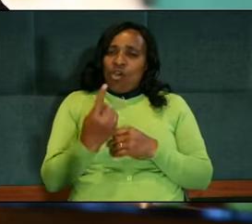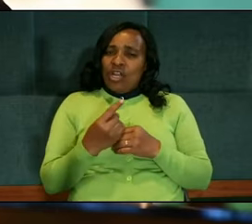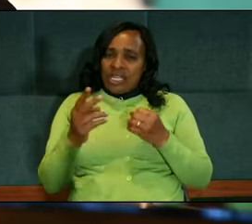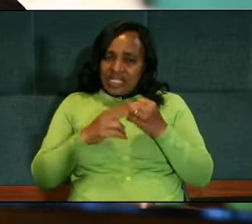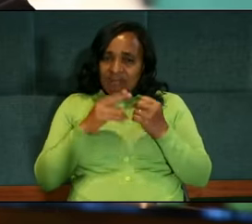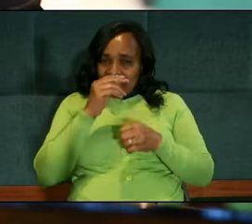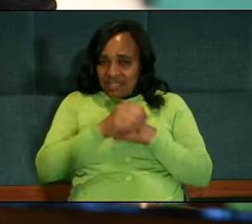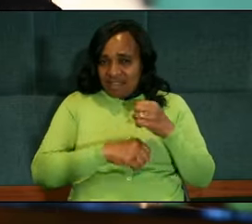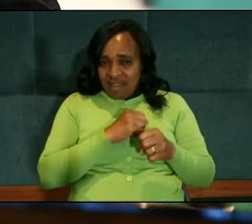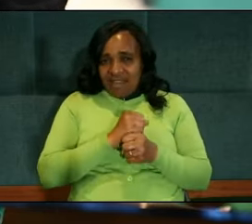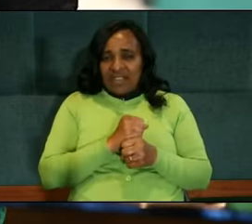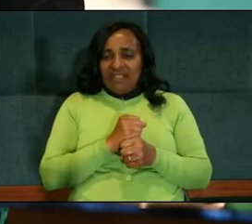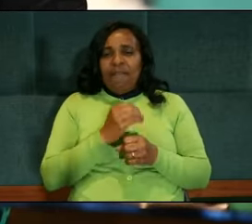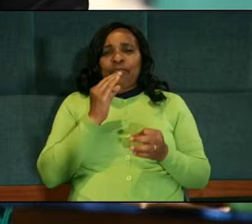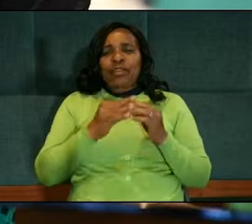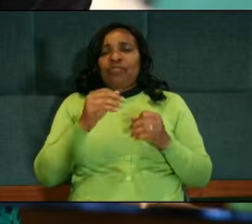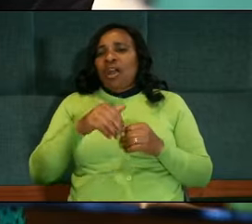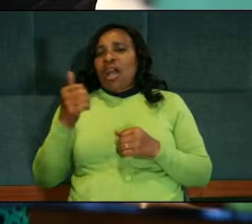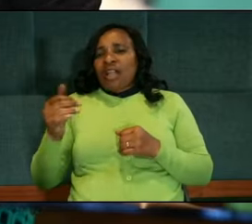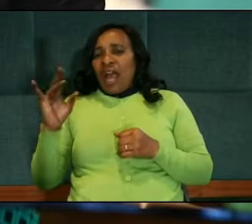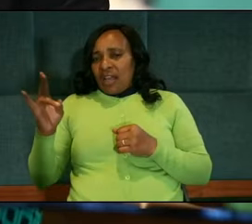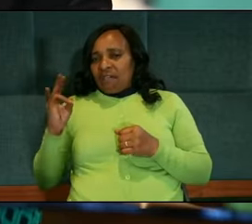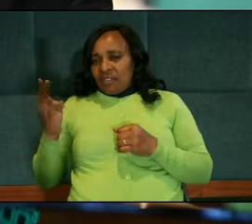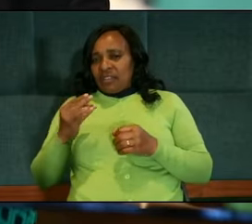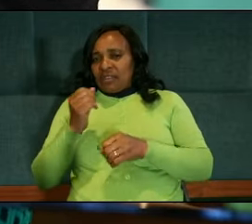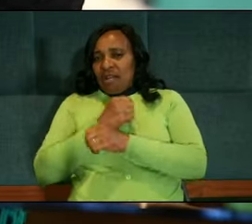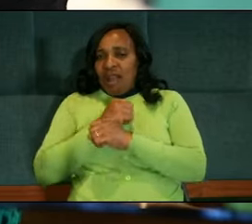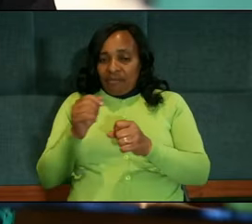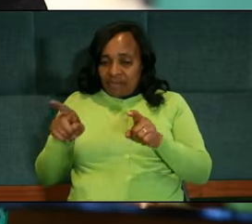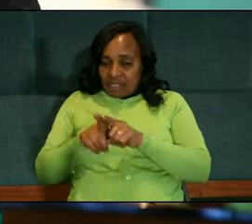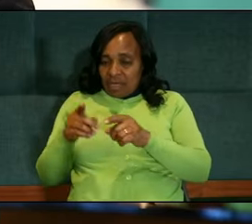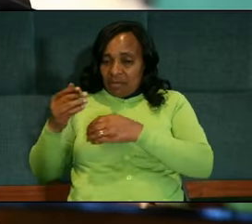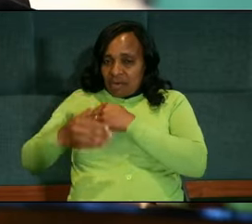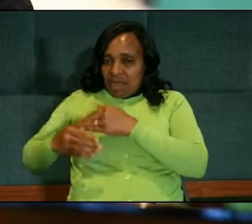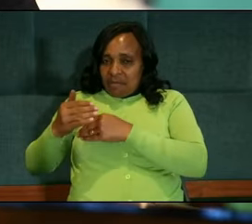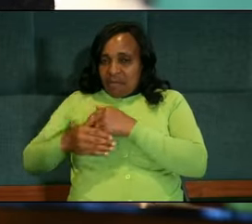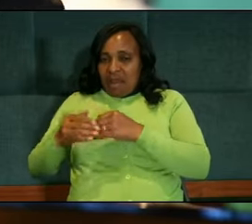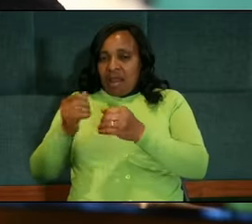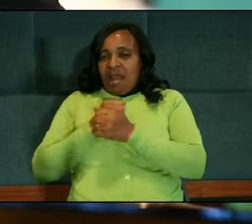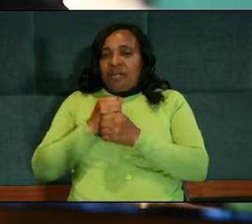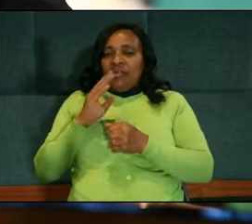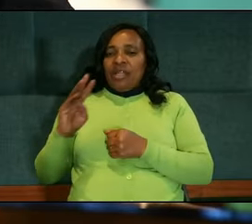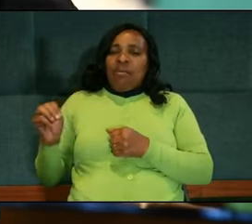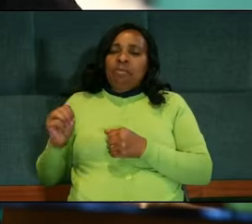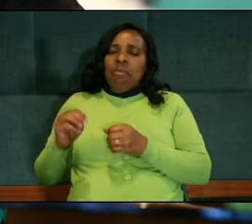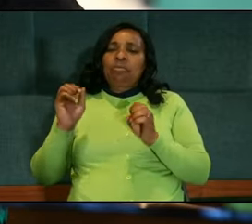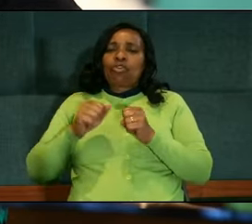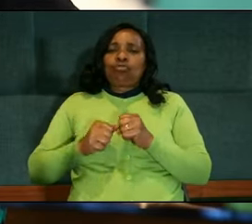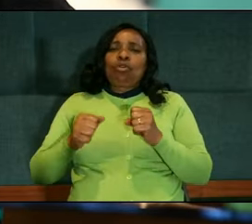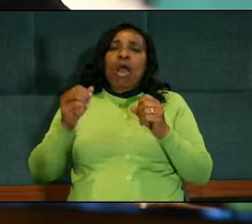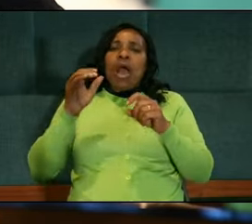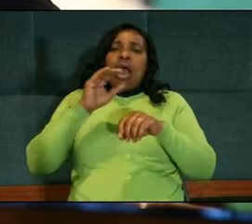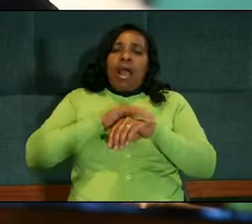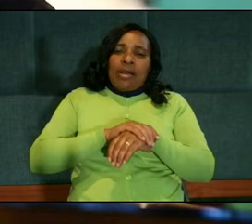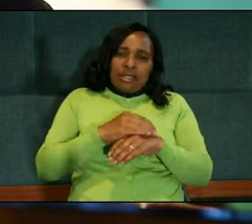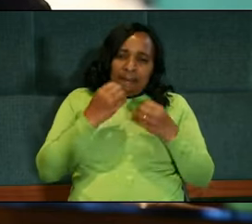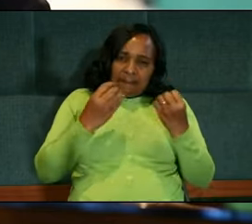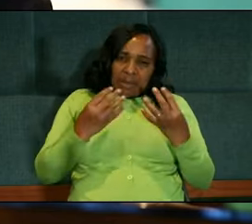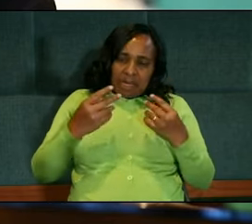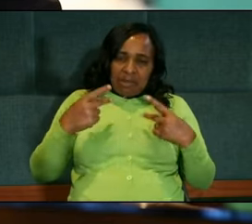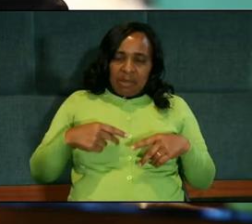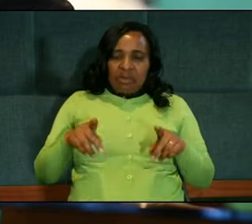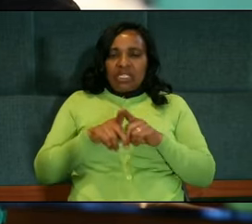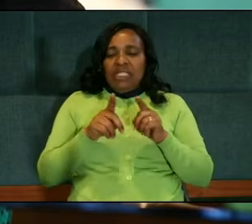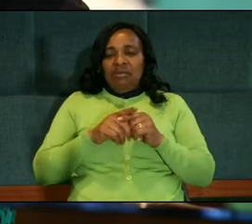7. If other Adventists would love their neighbors like Auntie loved me, they would be able to gain many people for